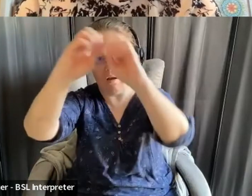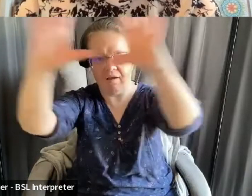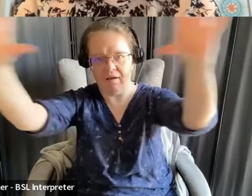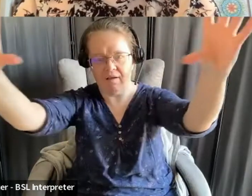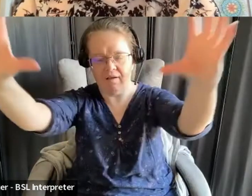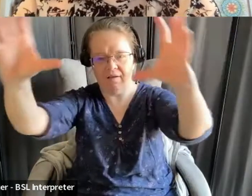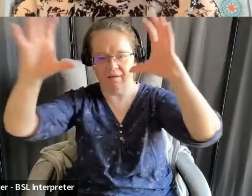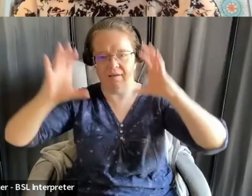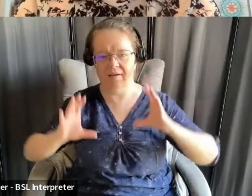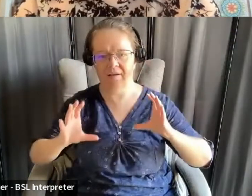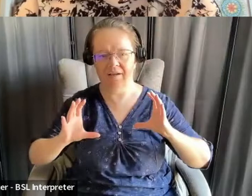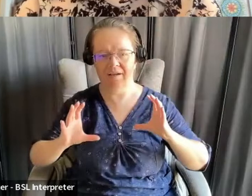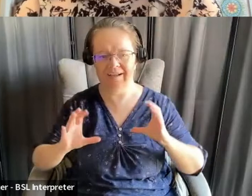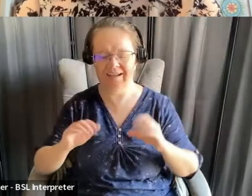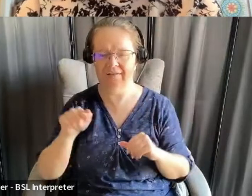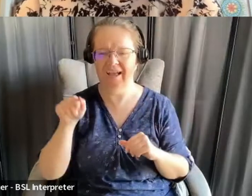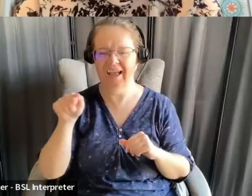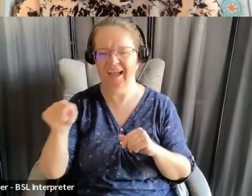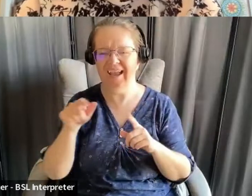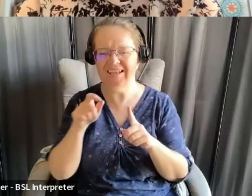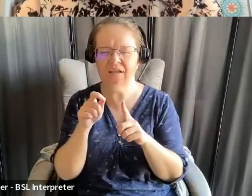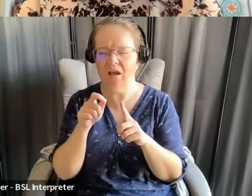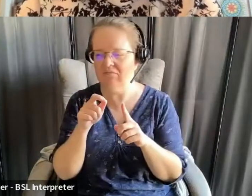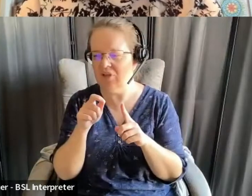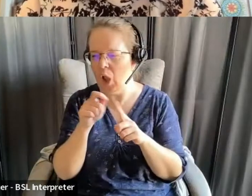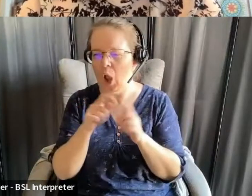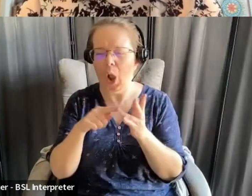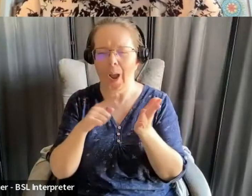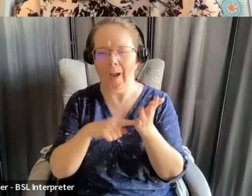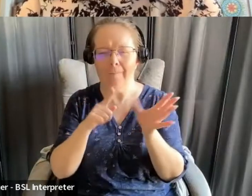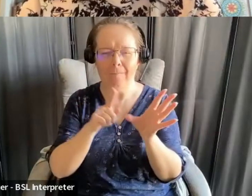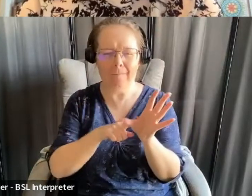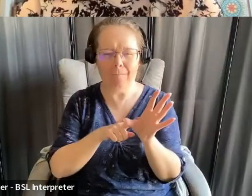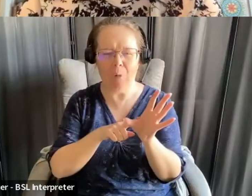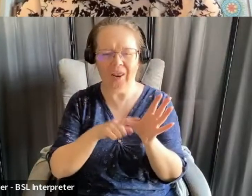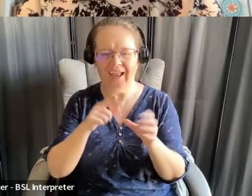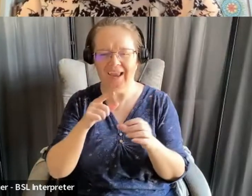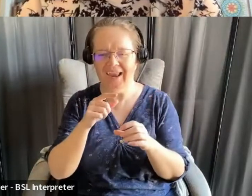He's by all accounts, he's a polymath. He has a brain the size of a planet.